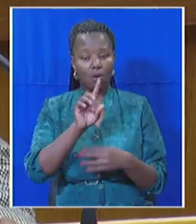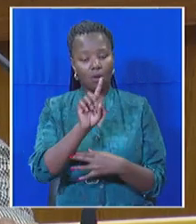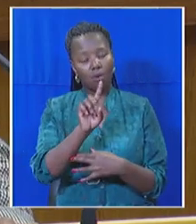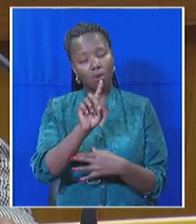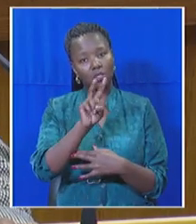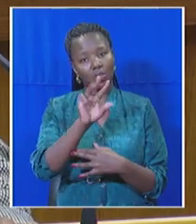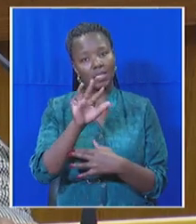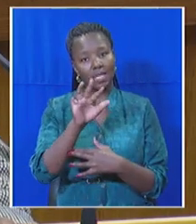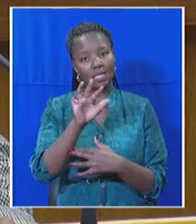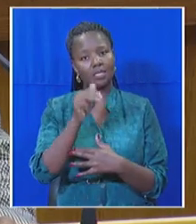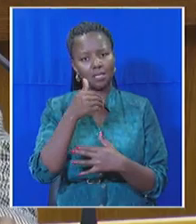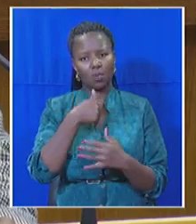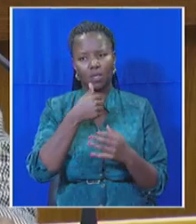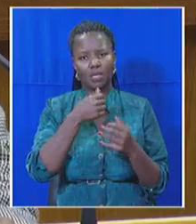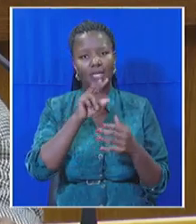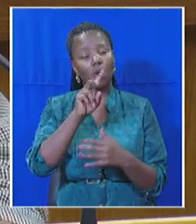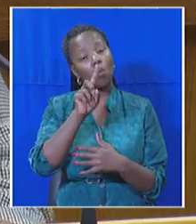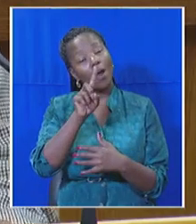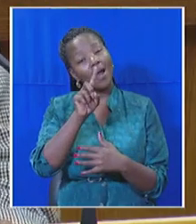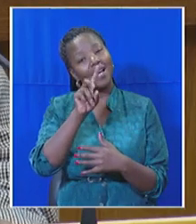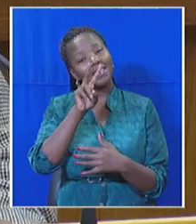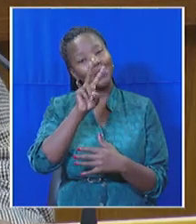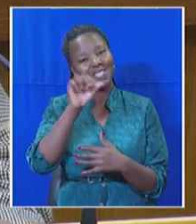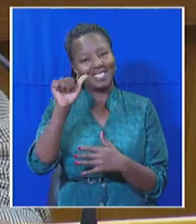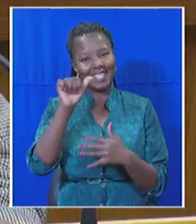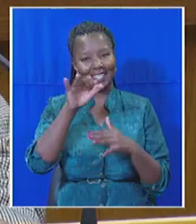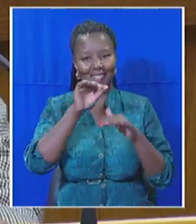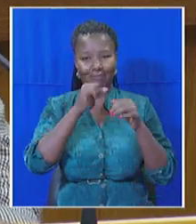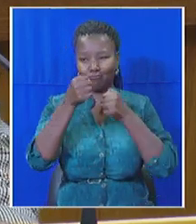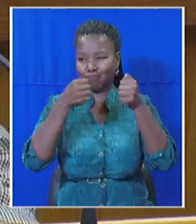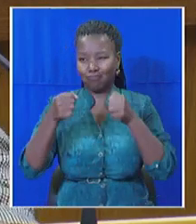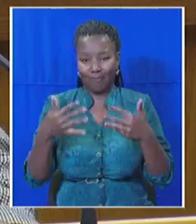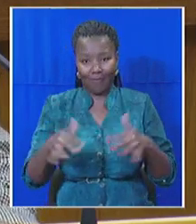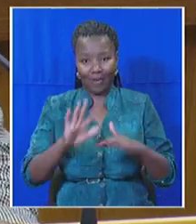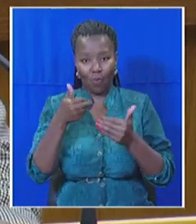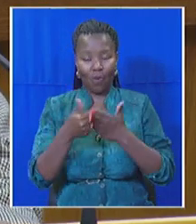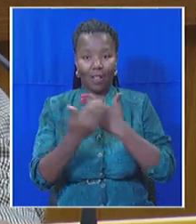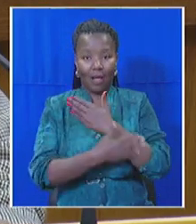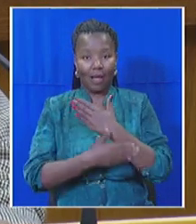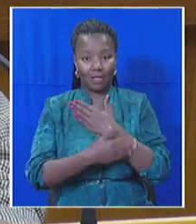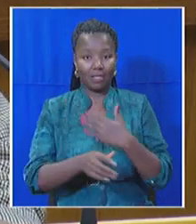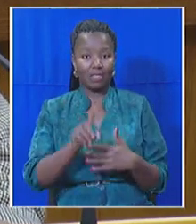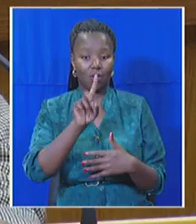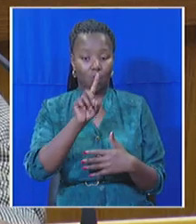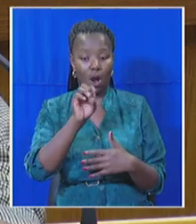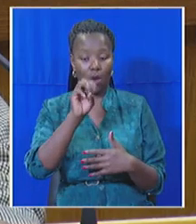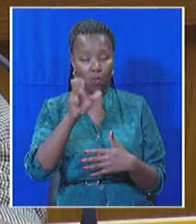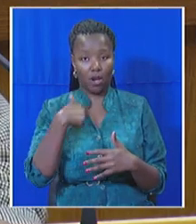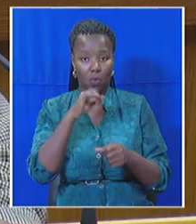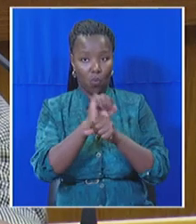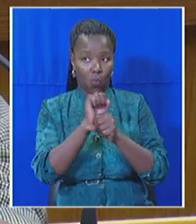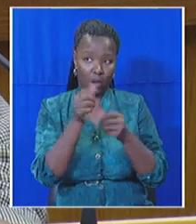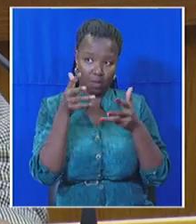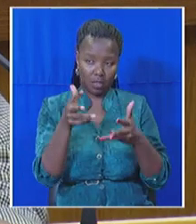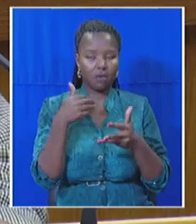countries throughout the world, we need to ensure that the department functions at optimal level, as well as ensure that we